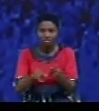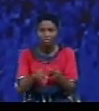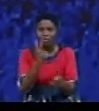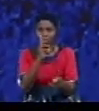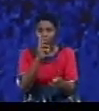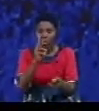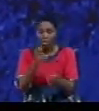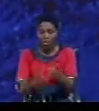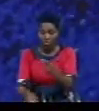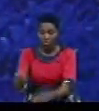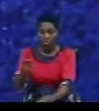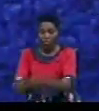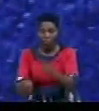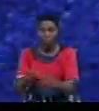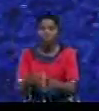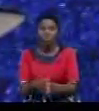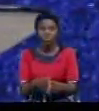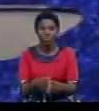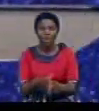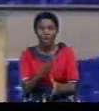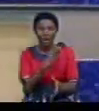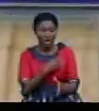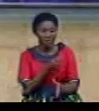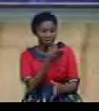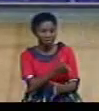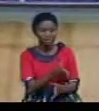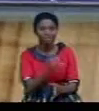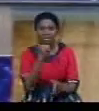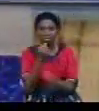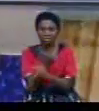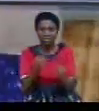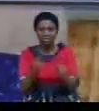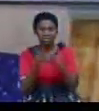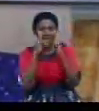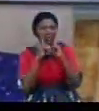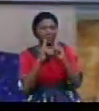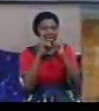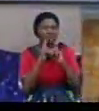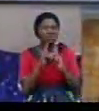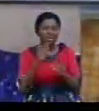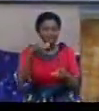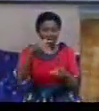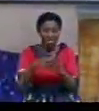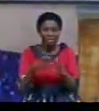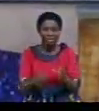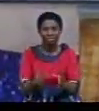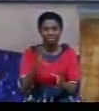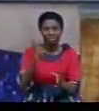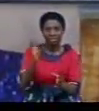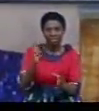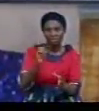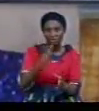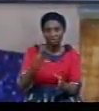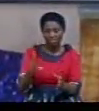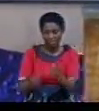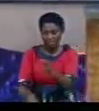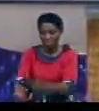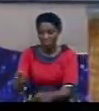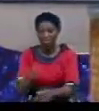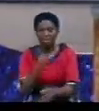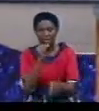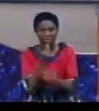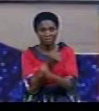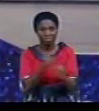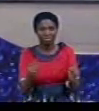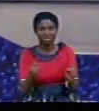saved if it is still crying in the well and drinking the dirty water in the well is not safe but